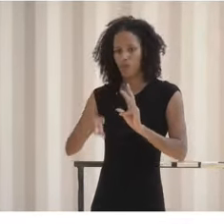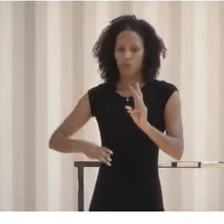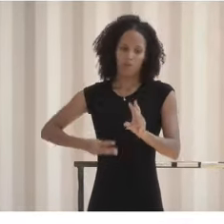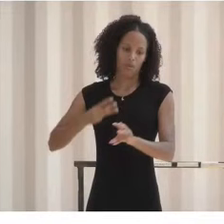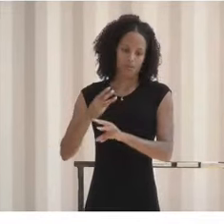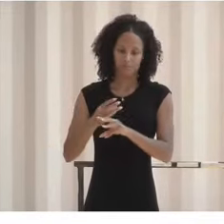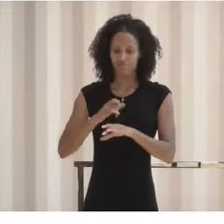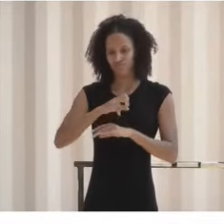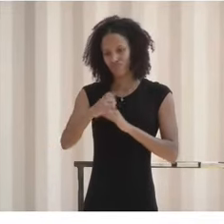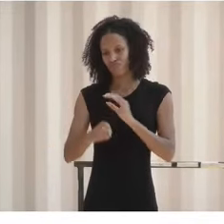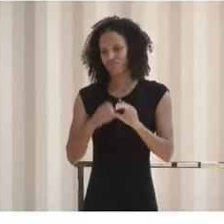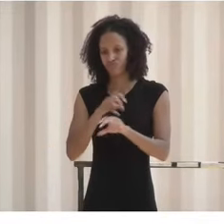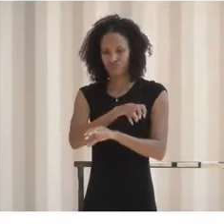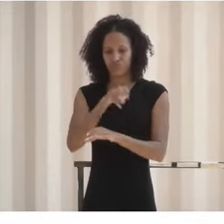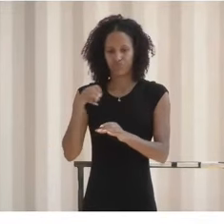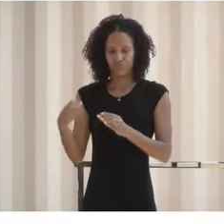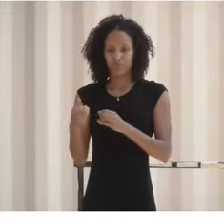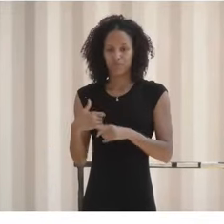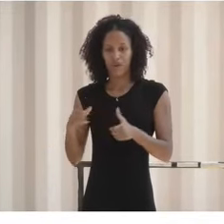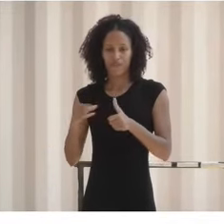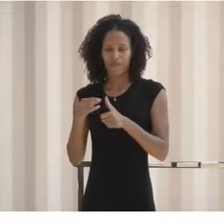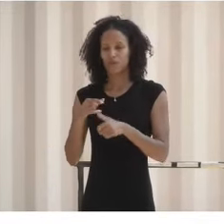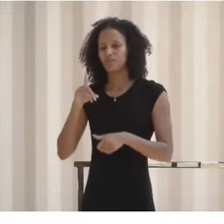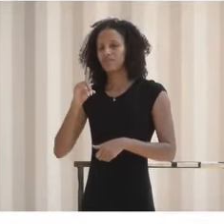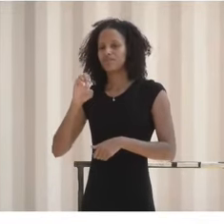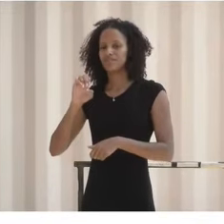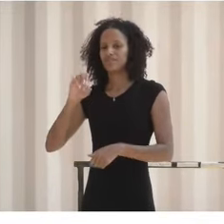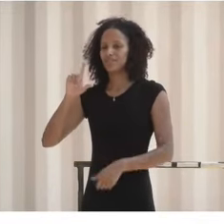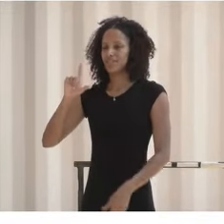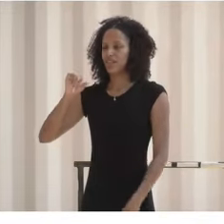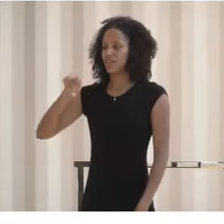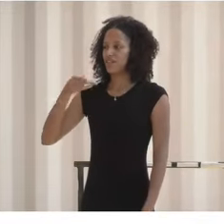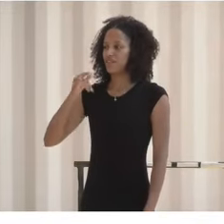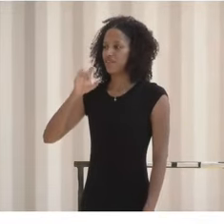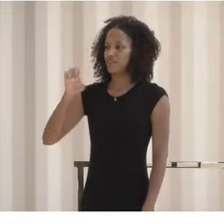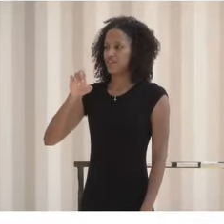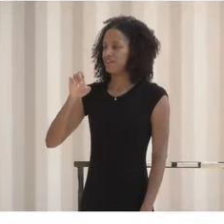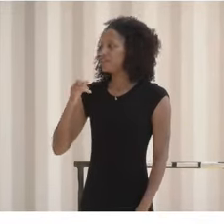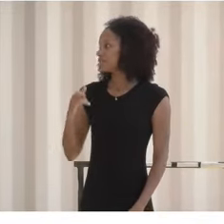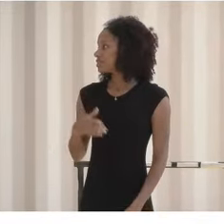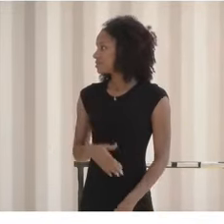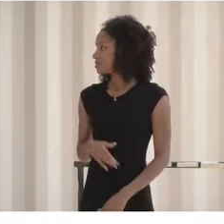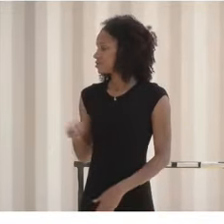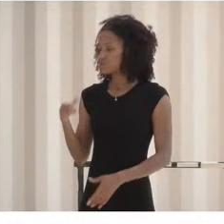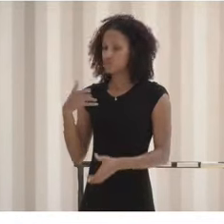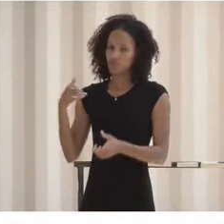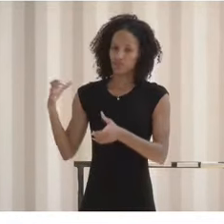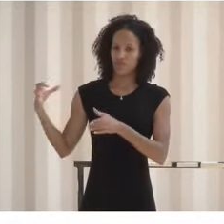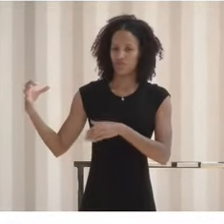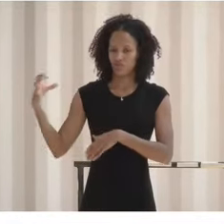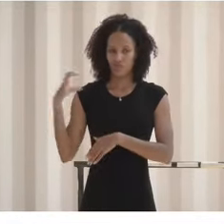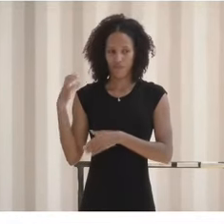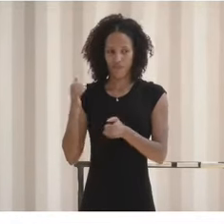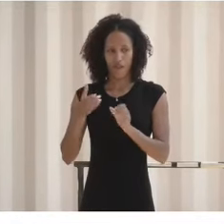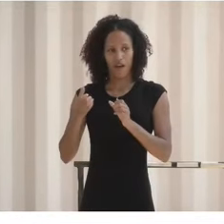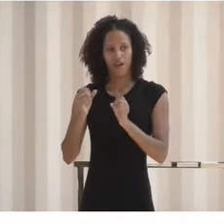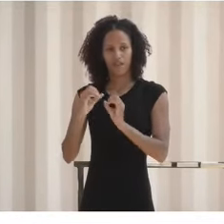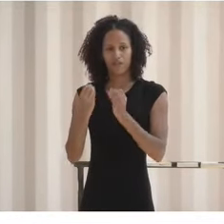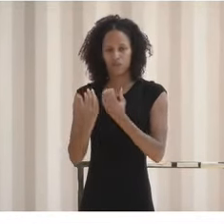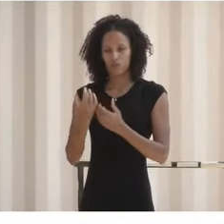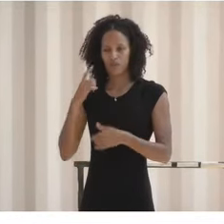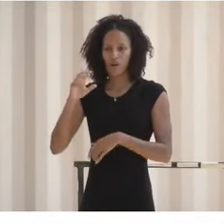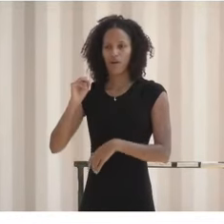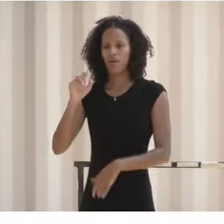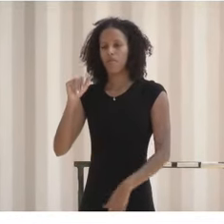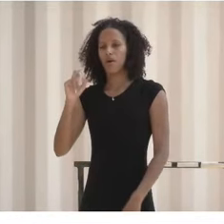first start off with Delphine. So Delphine Mukira is the Chief Program Officer at the Ma Trust. She coordinates education,